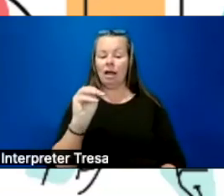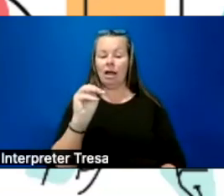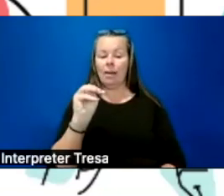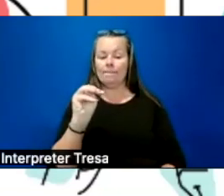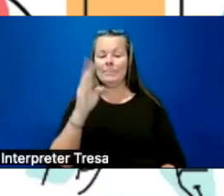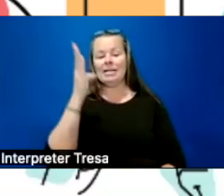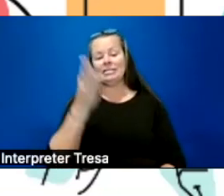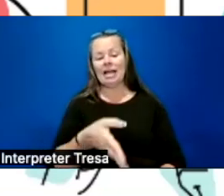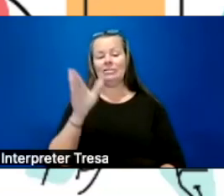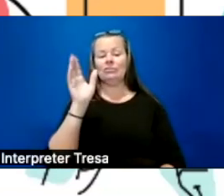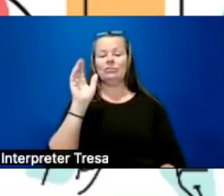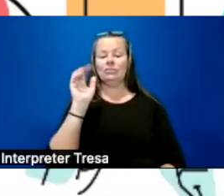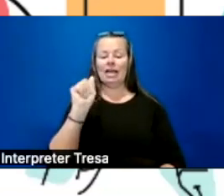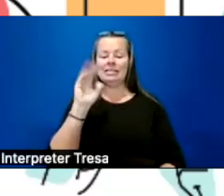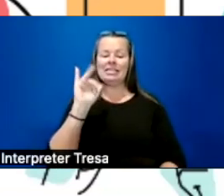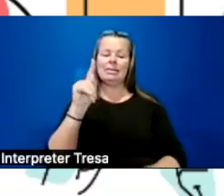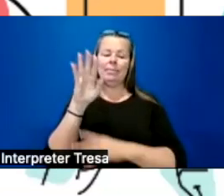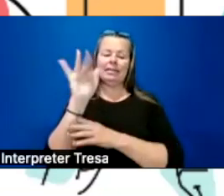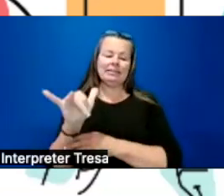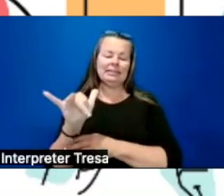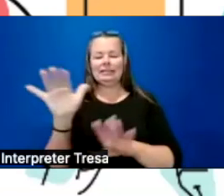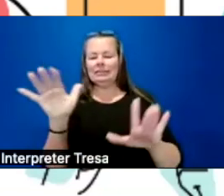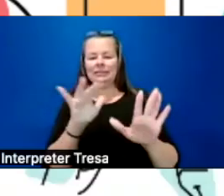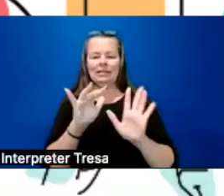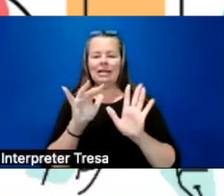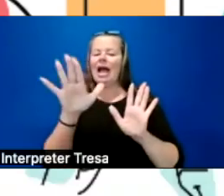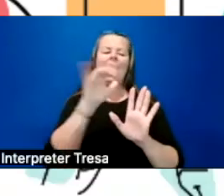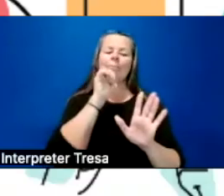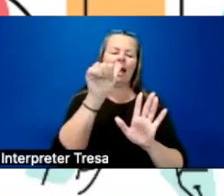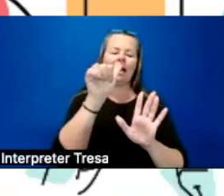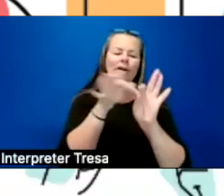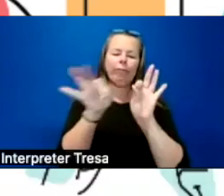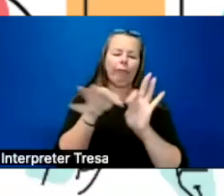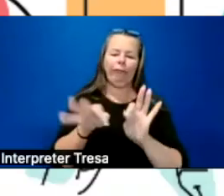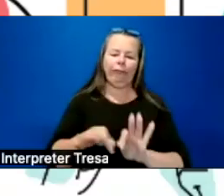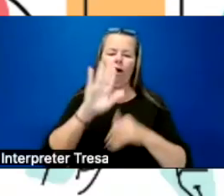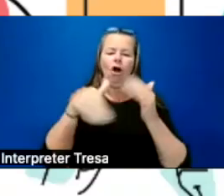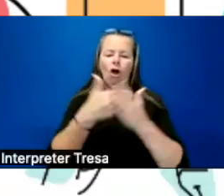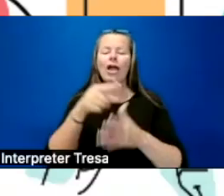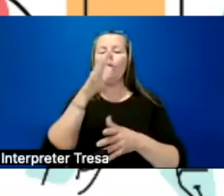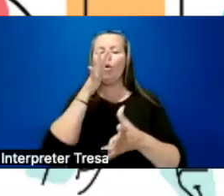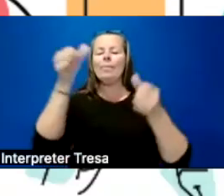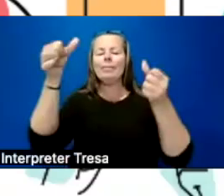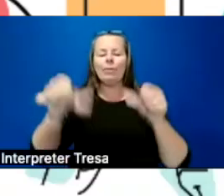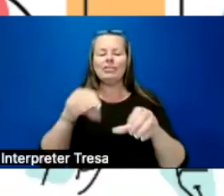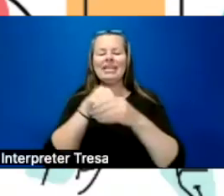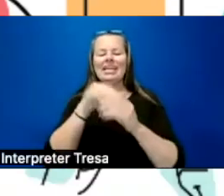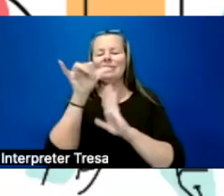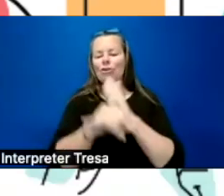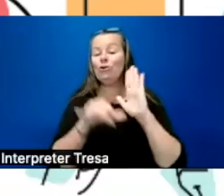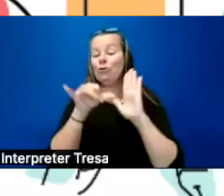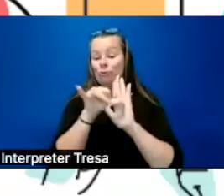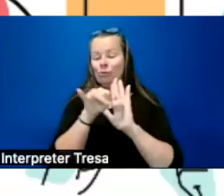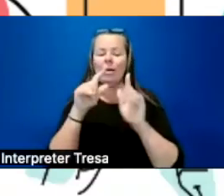/C/ accessibility. Now, I'm not going to go through and spell out all the links, but they'll be posted in the YouTube chat as we go. But